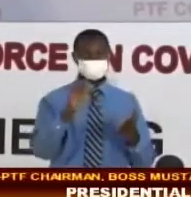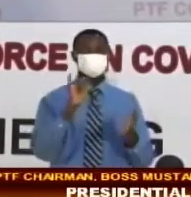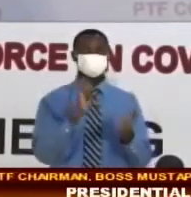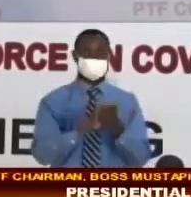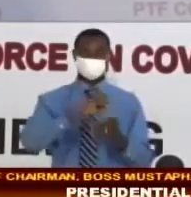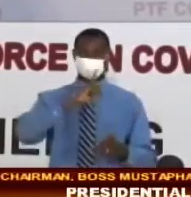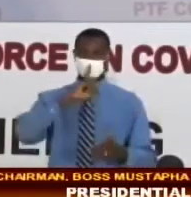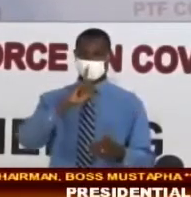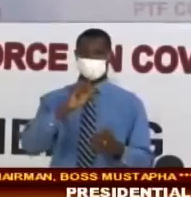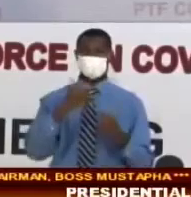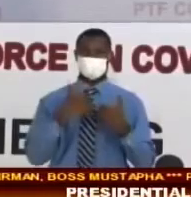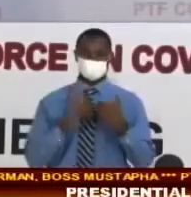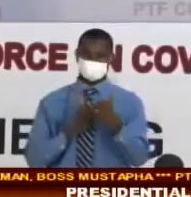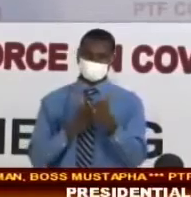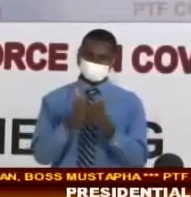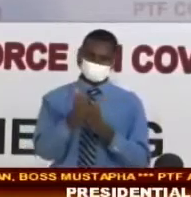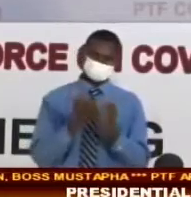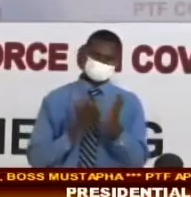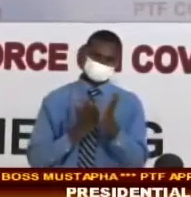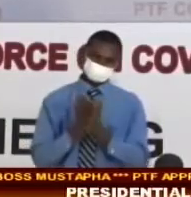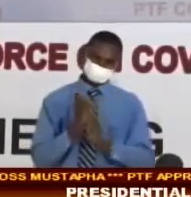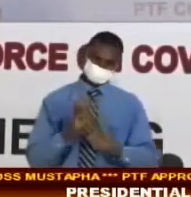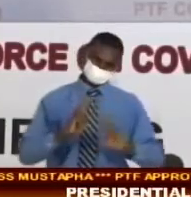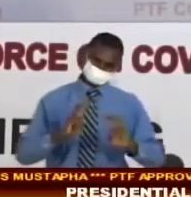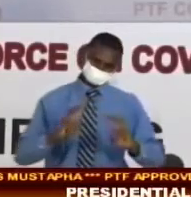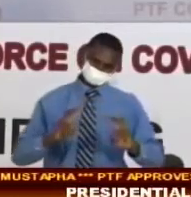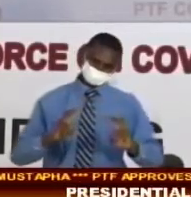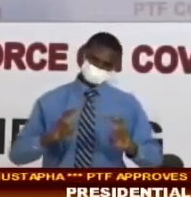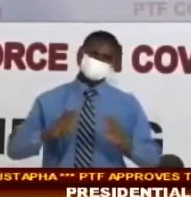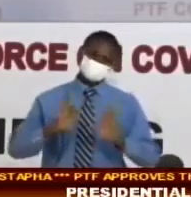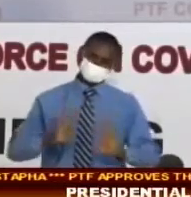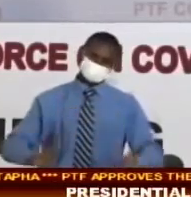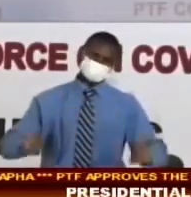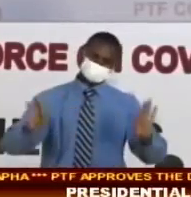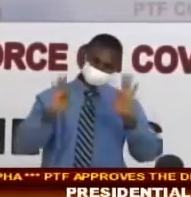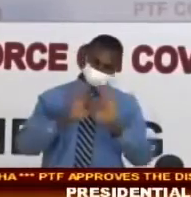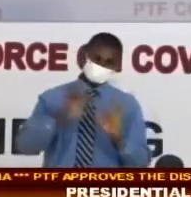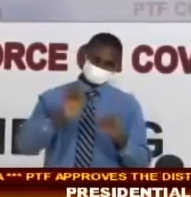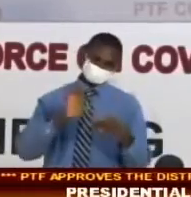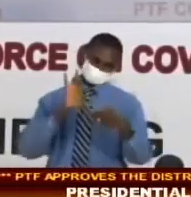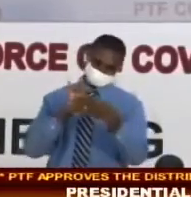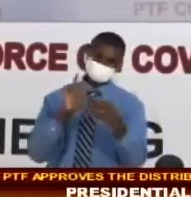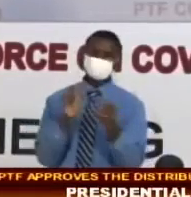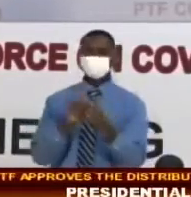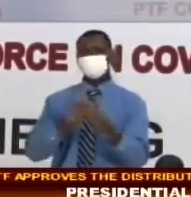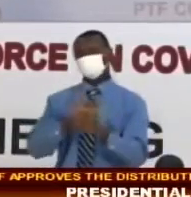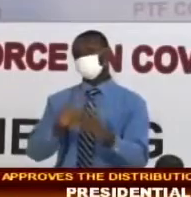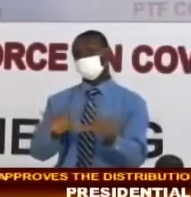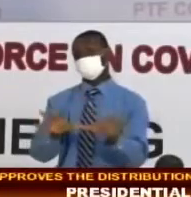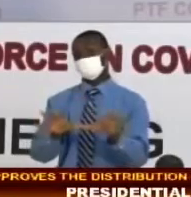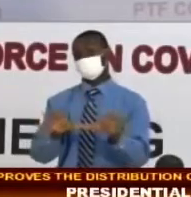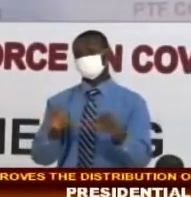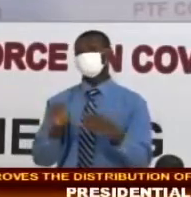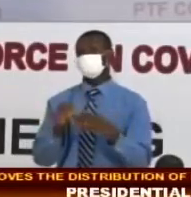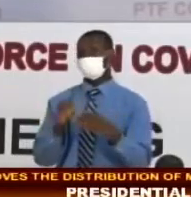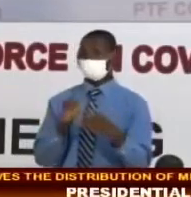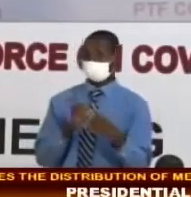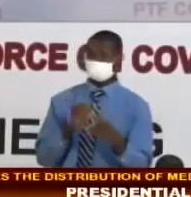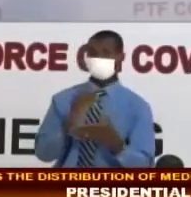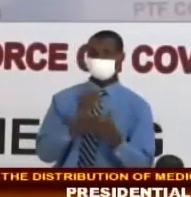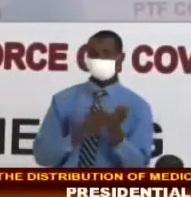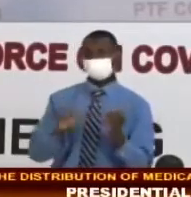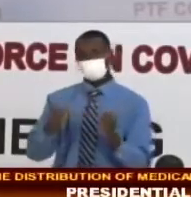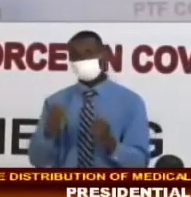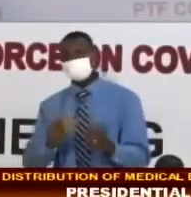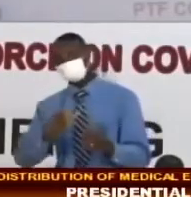diligently done. It must be essential. It must be COVID-19 related, or it's some other flights